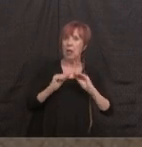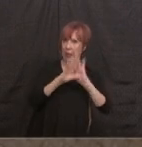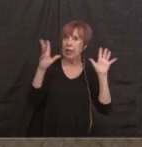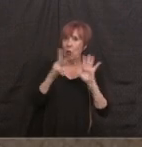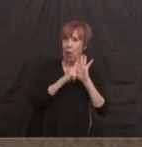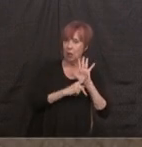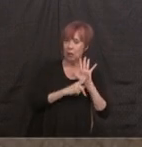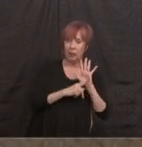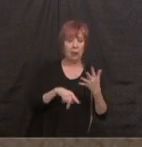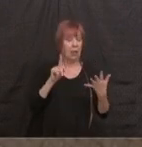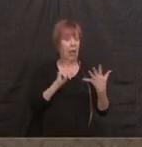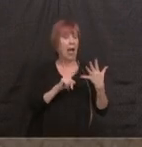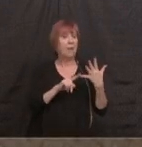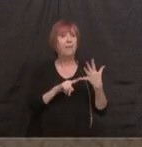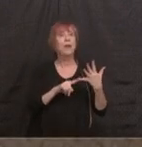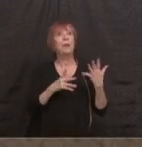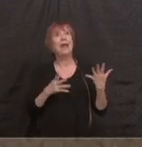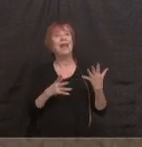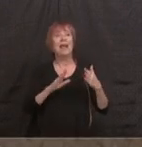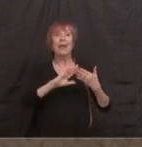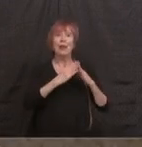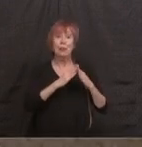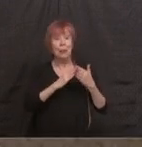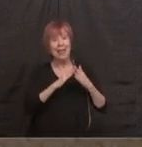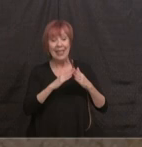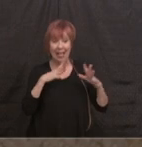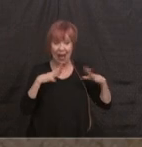is one that I think the community in Hollywood and beyond